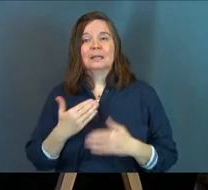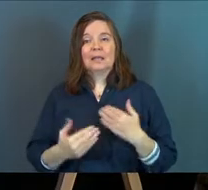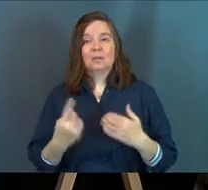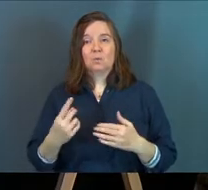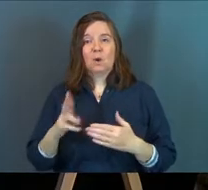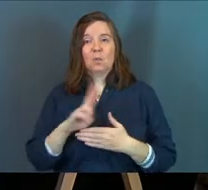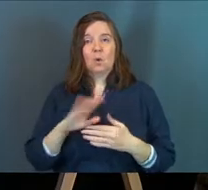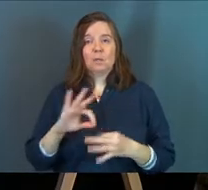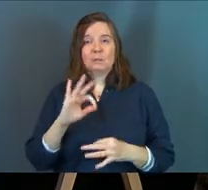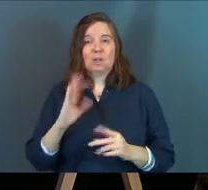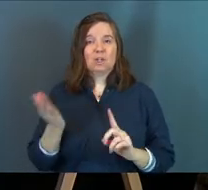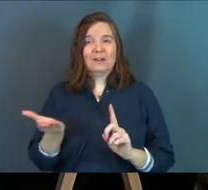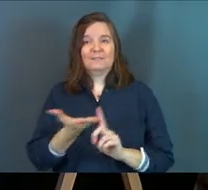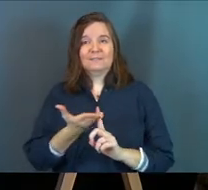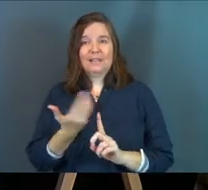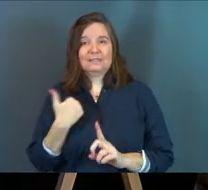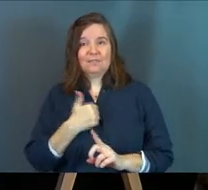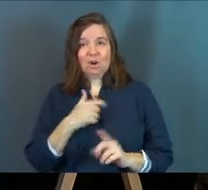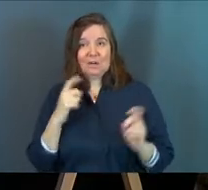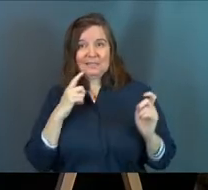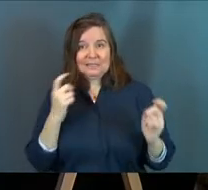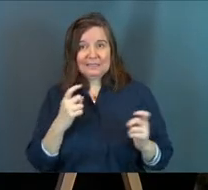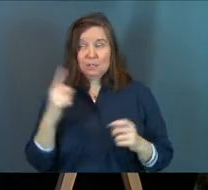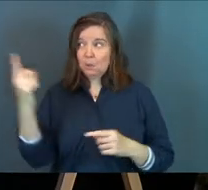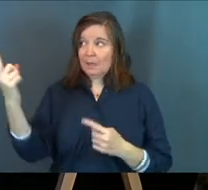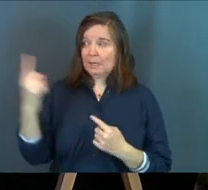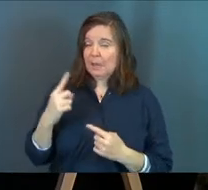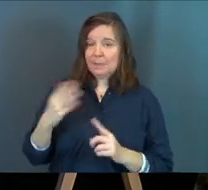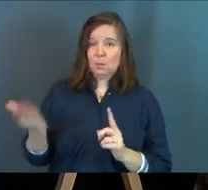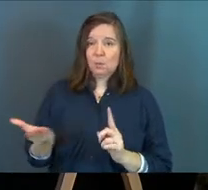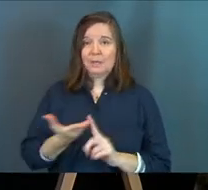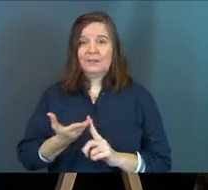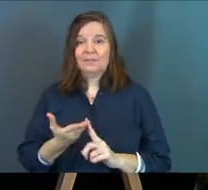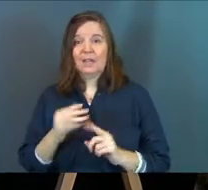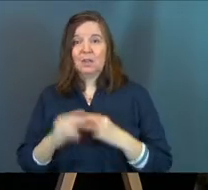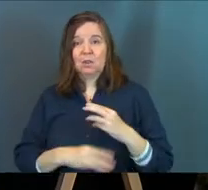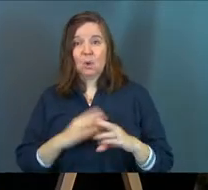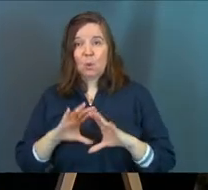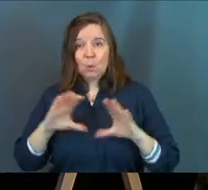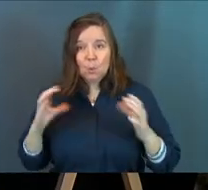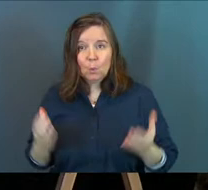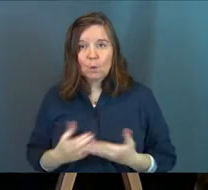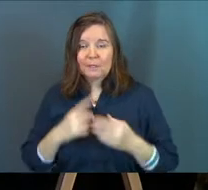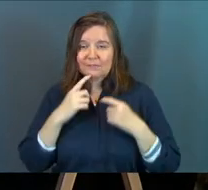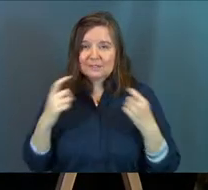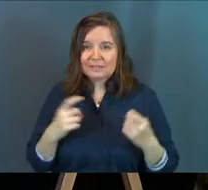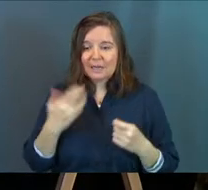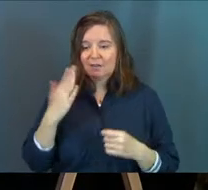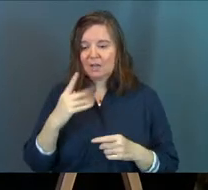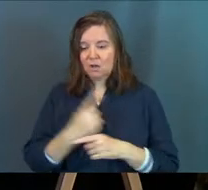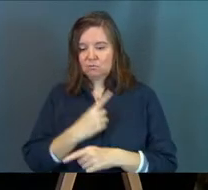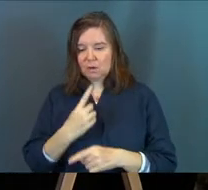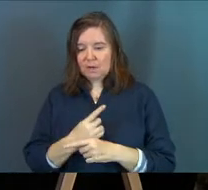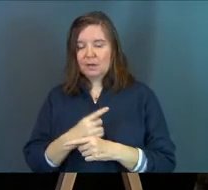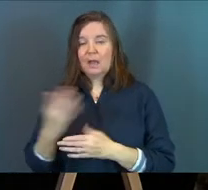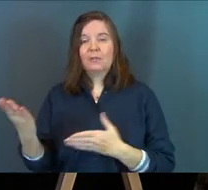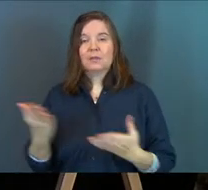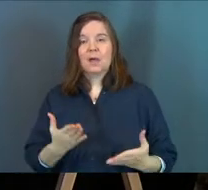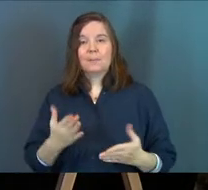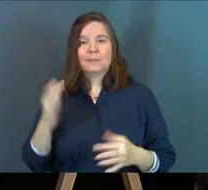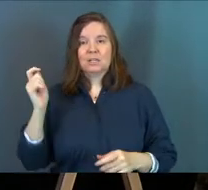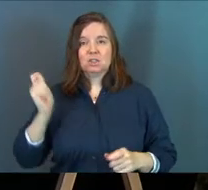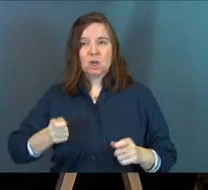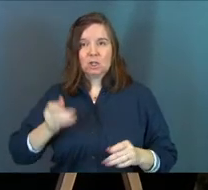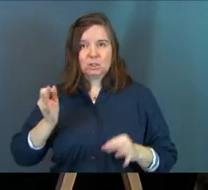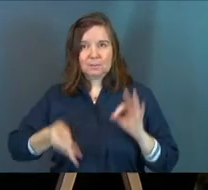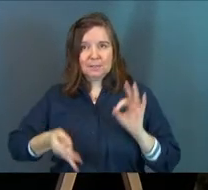our sin. It says, and when He comes, He will convict the world of its sin and of God's righteousness and of the coming